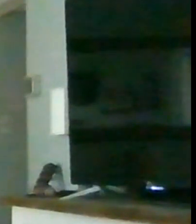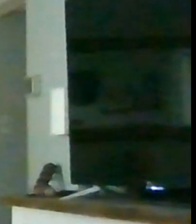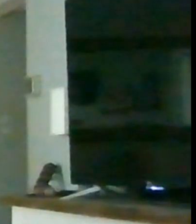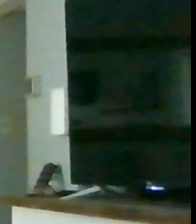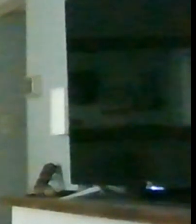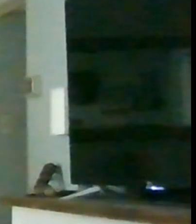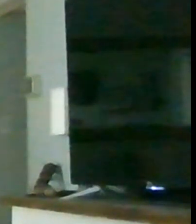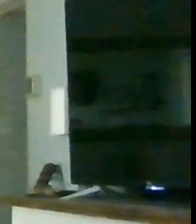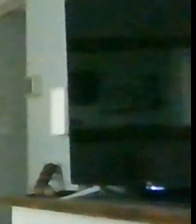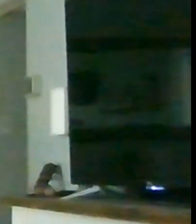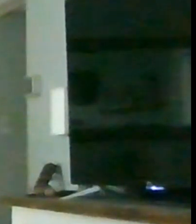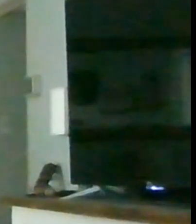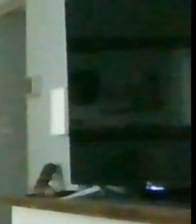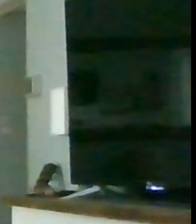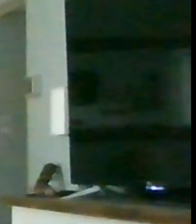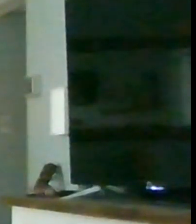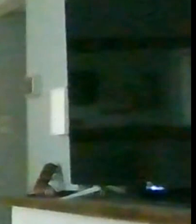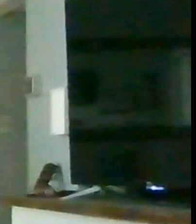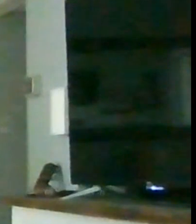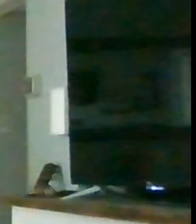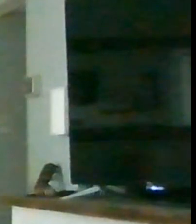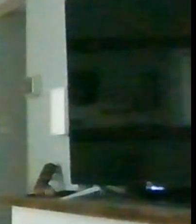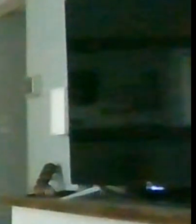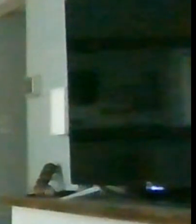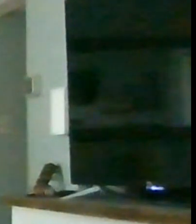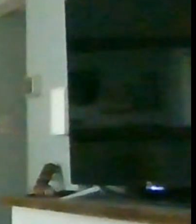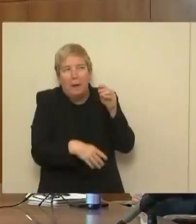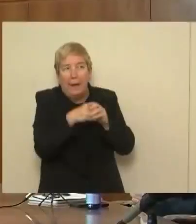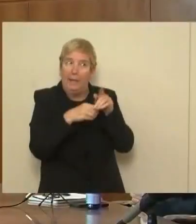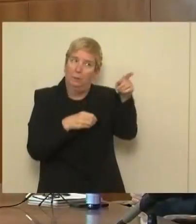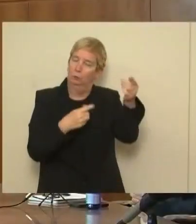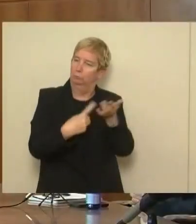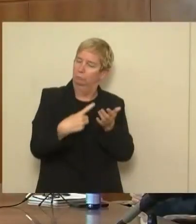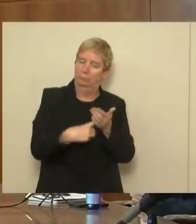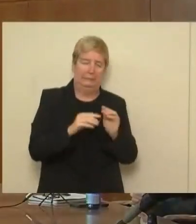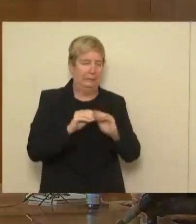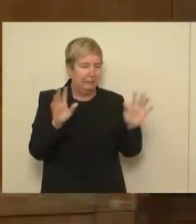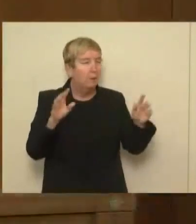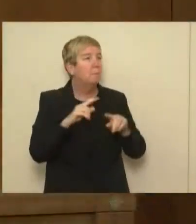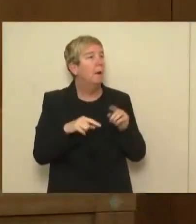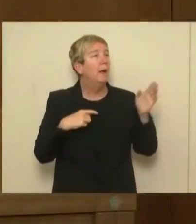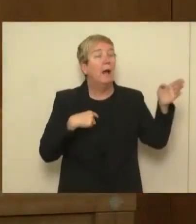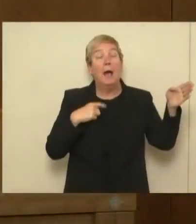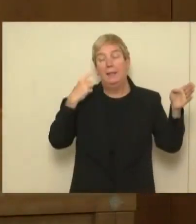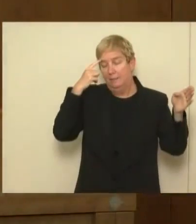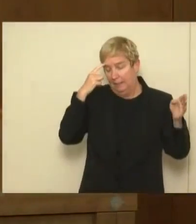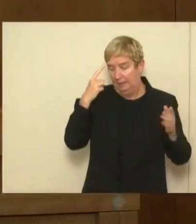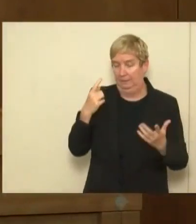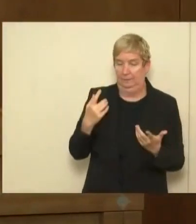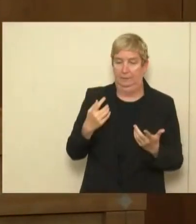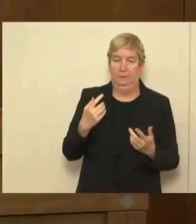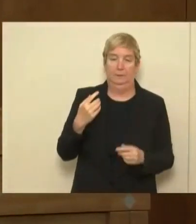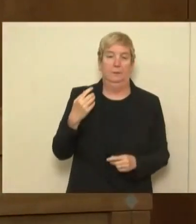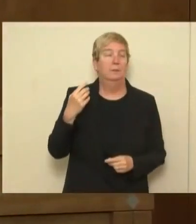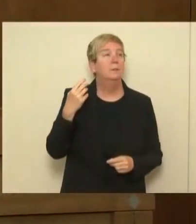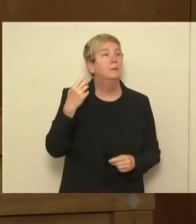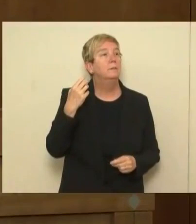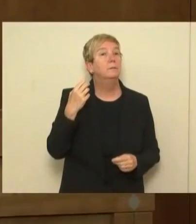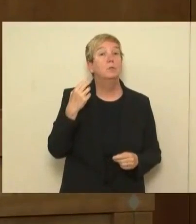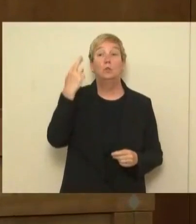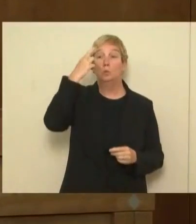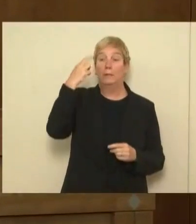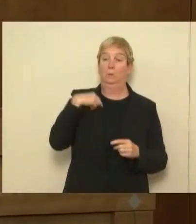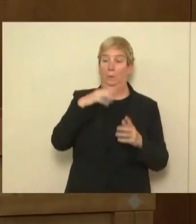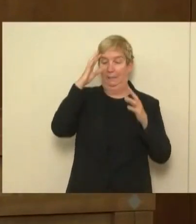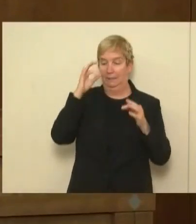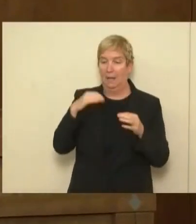doctor saying it's the best way to slow the spread of COVID. I actually think that the main reason to do what we're doing now